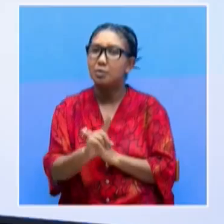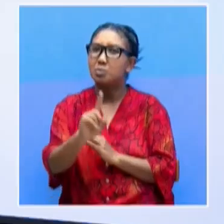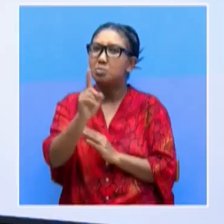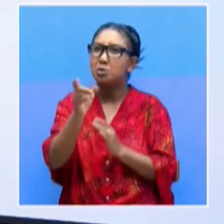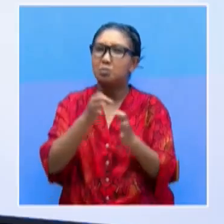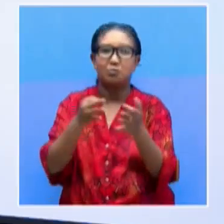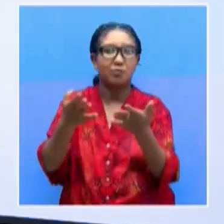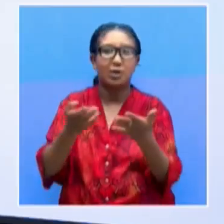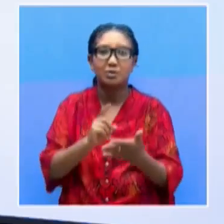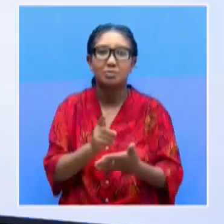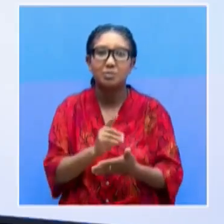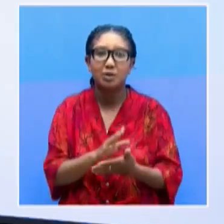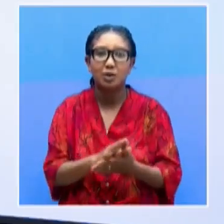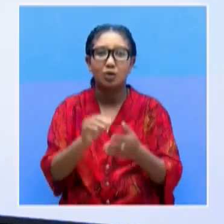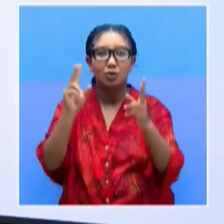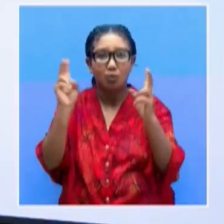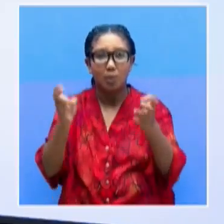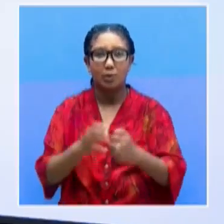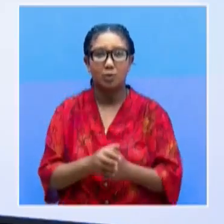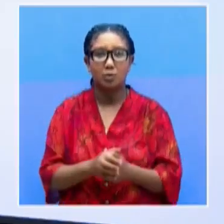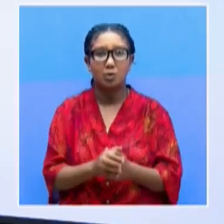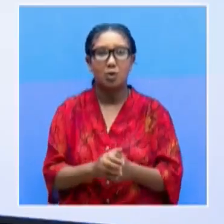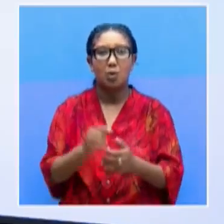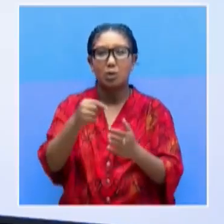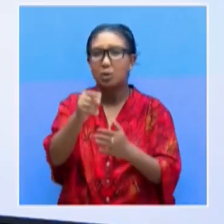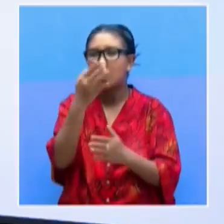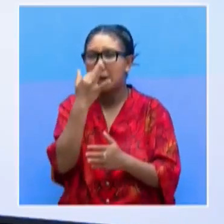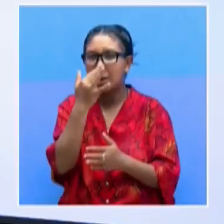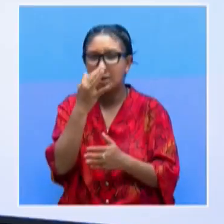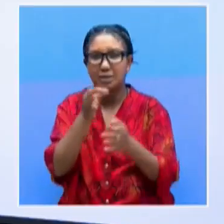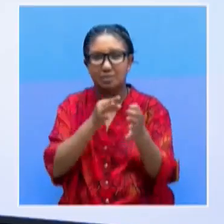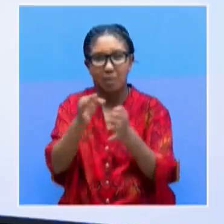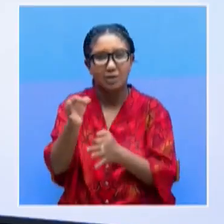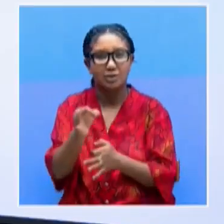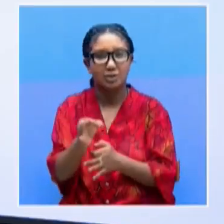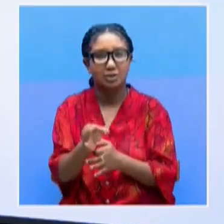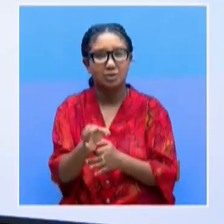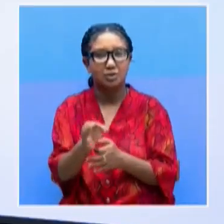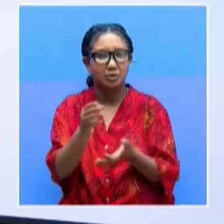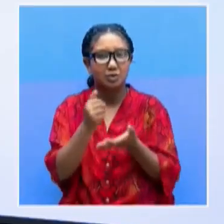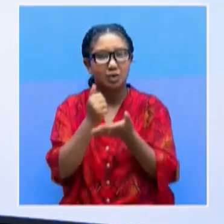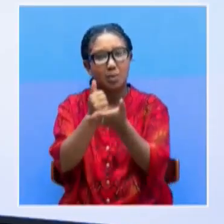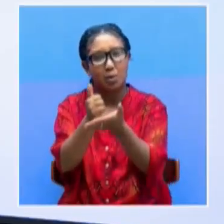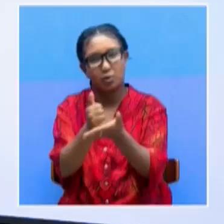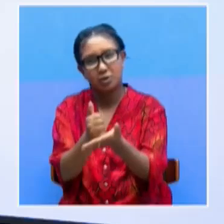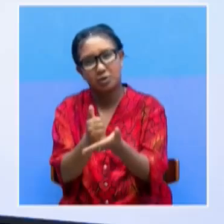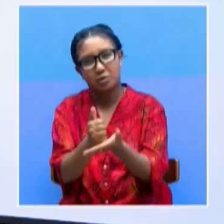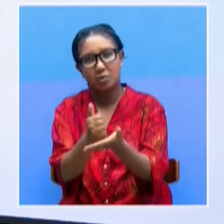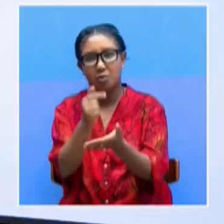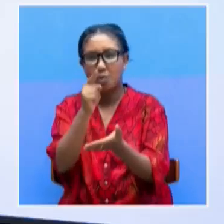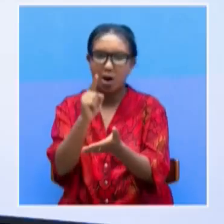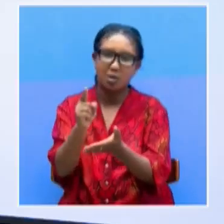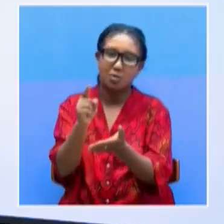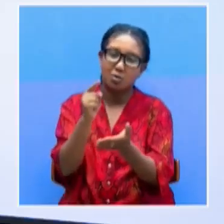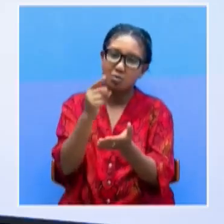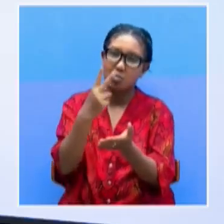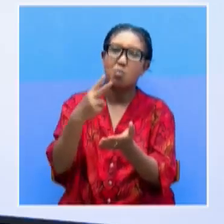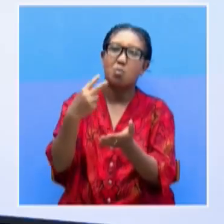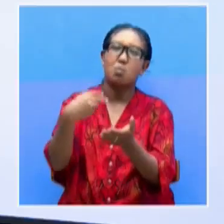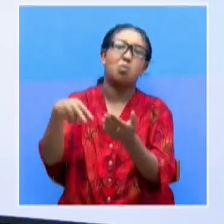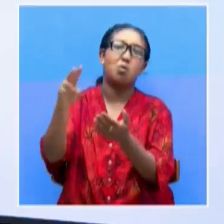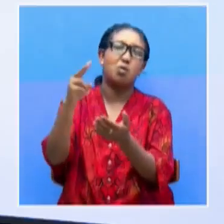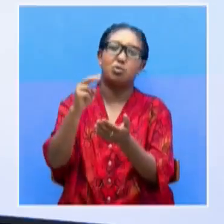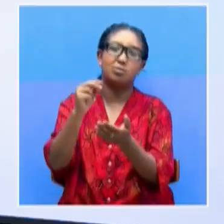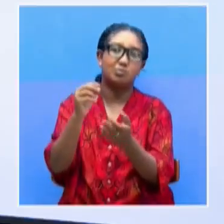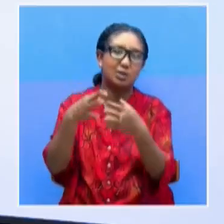tell us about that, about the topic? What are your explanations? Maybe it is supported with one or more than one sentence. It doesn't